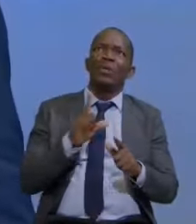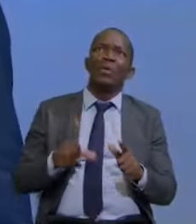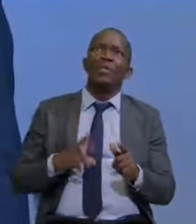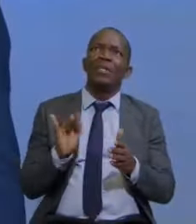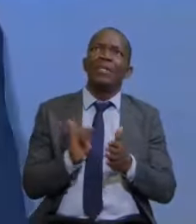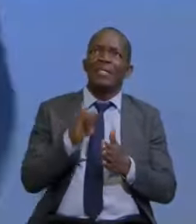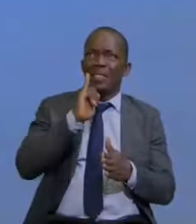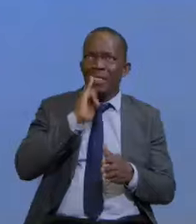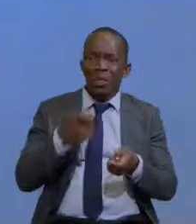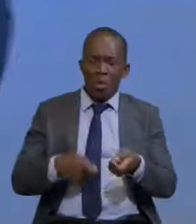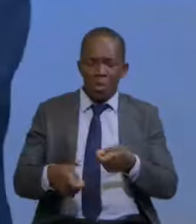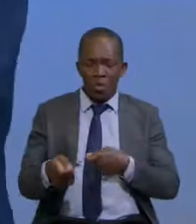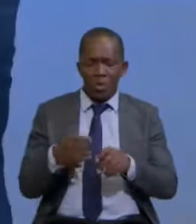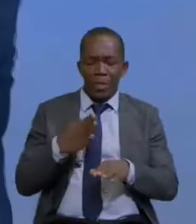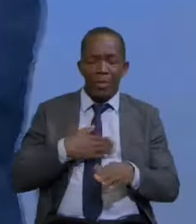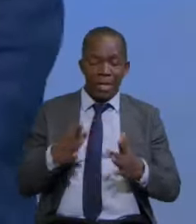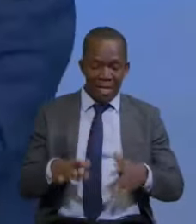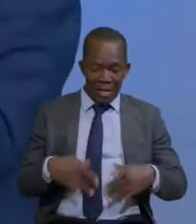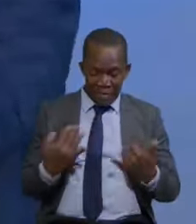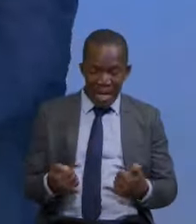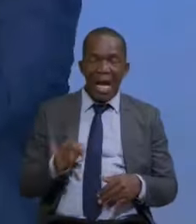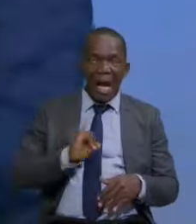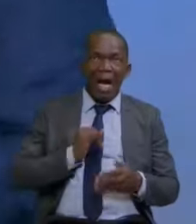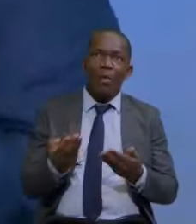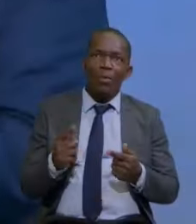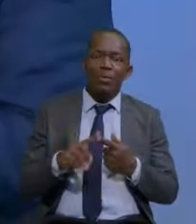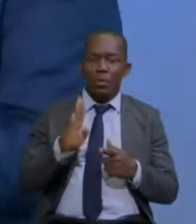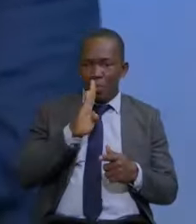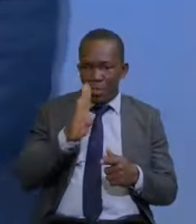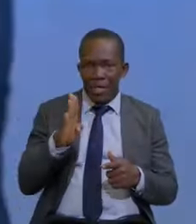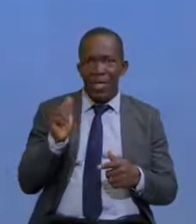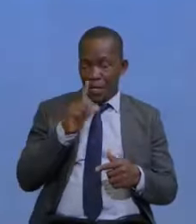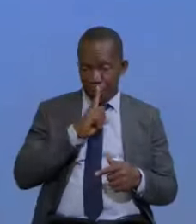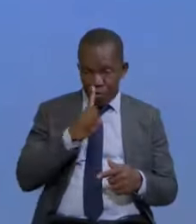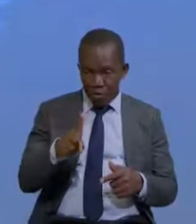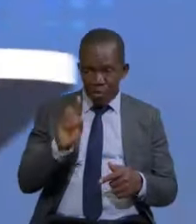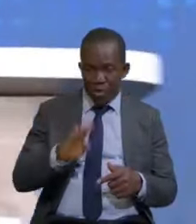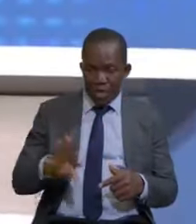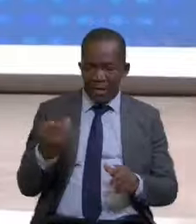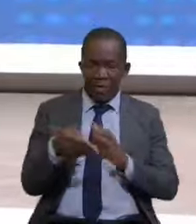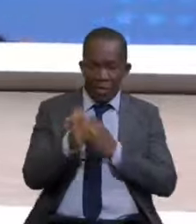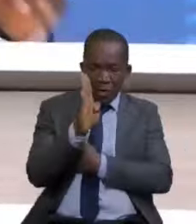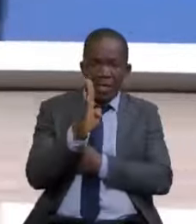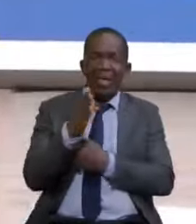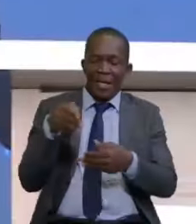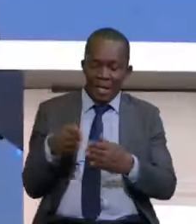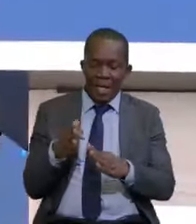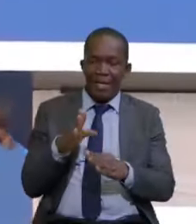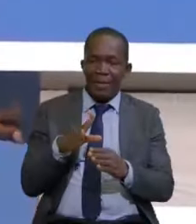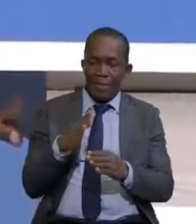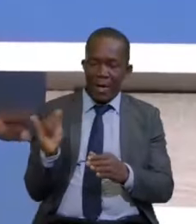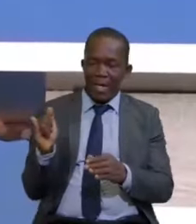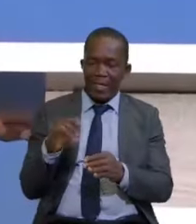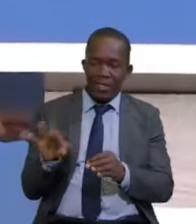real child of God, guided, controlled by the Spirit and by the Scripture. It says,